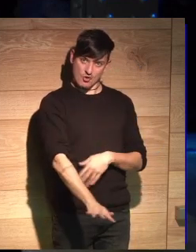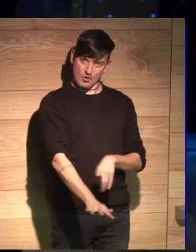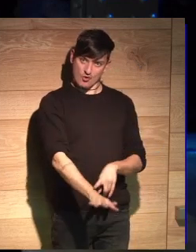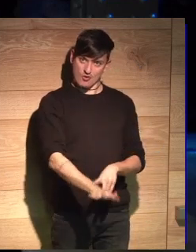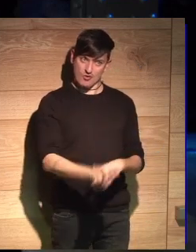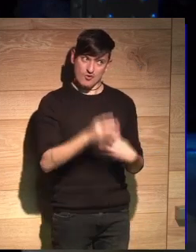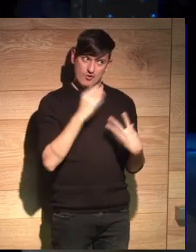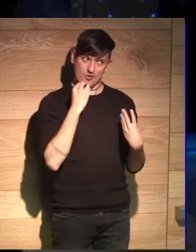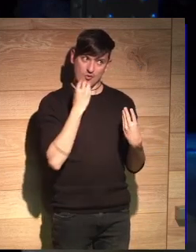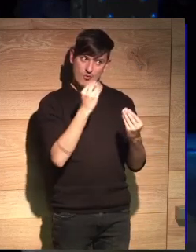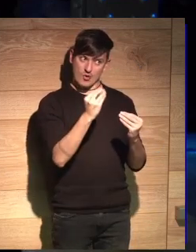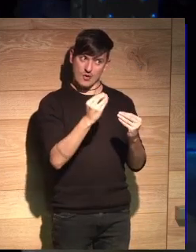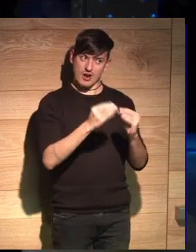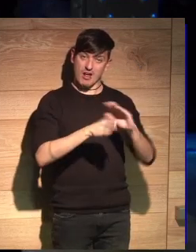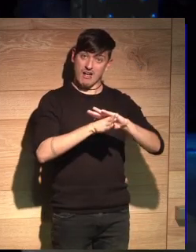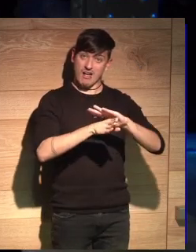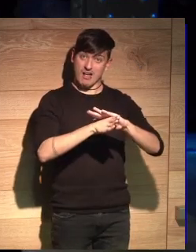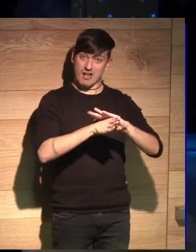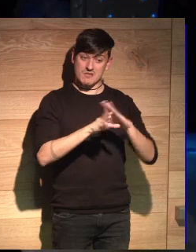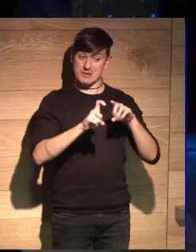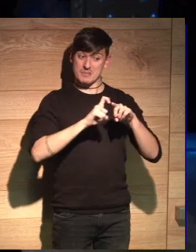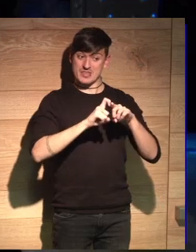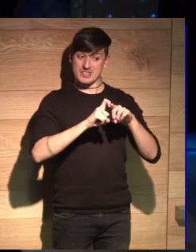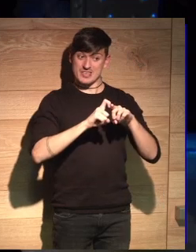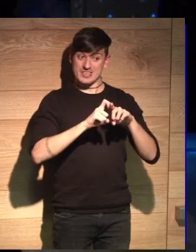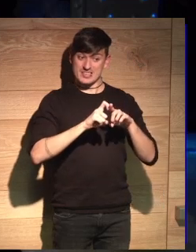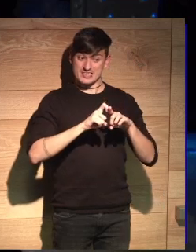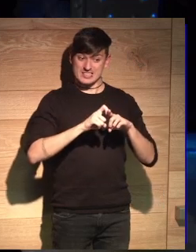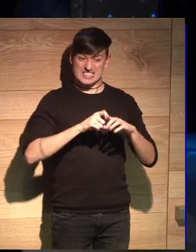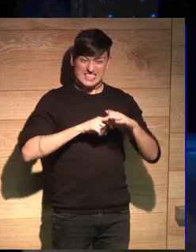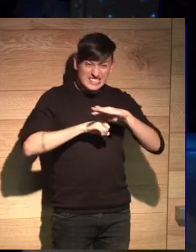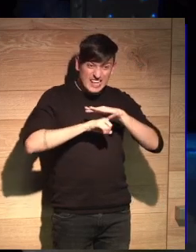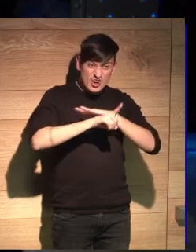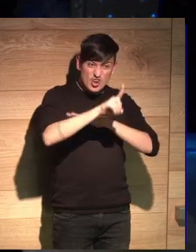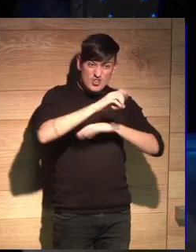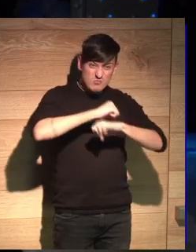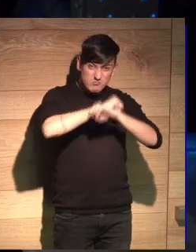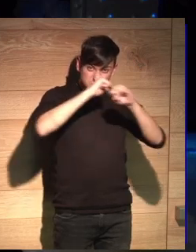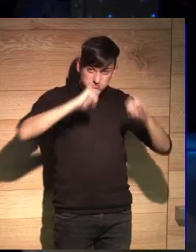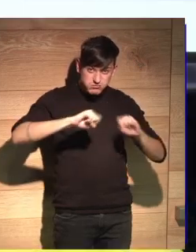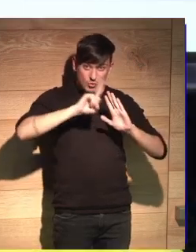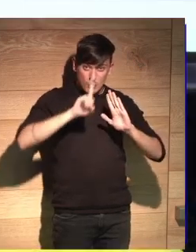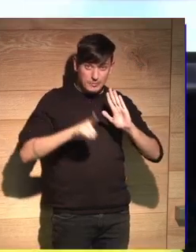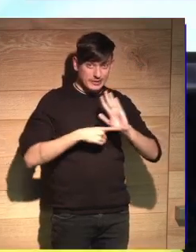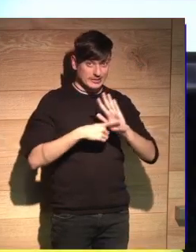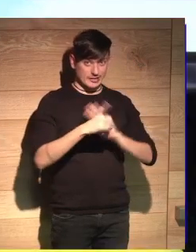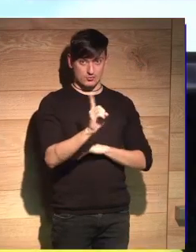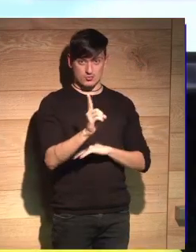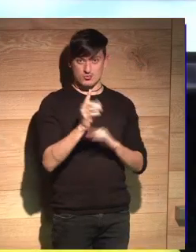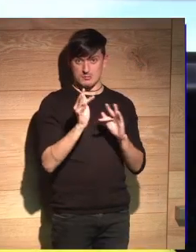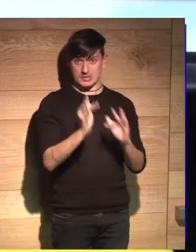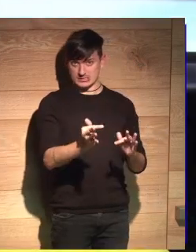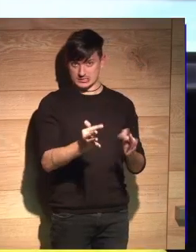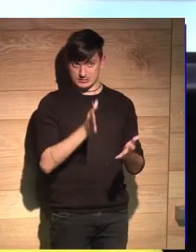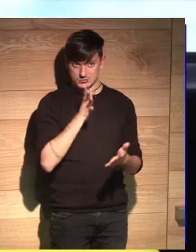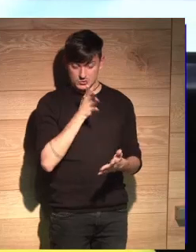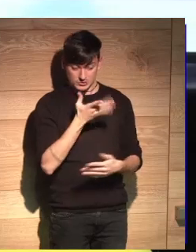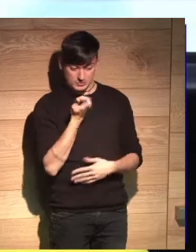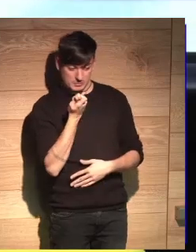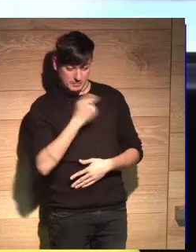a kid. We are a species that has not yet fulfilled its development, and that's why we